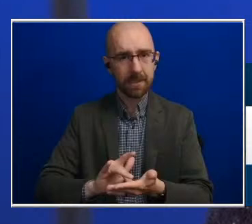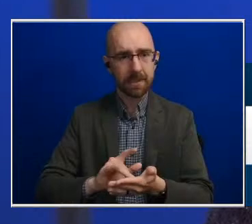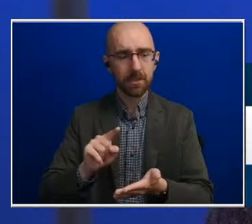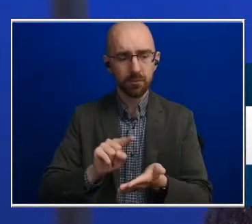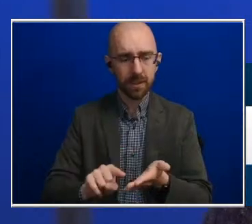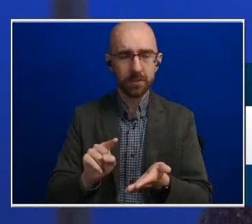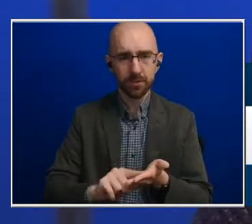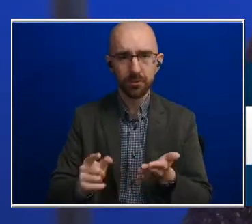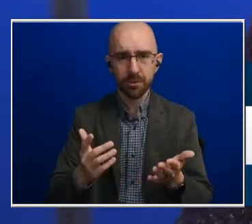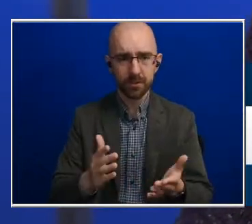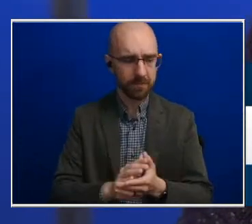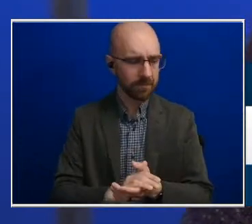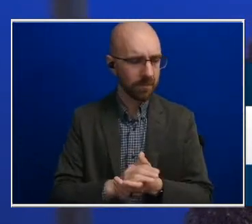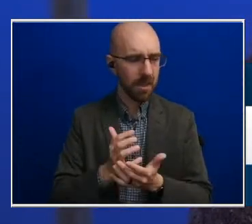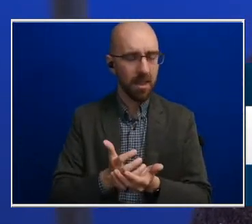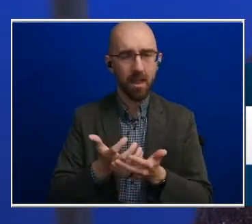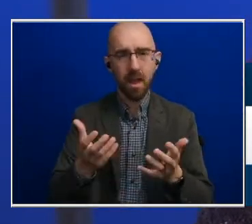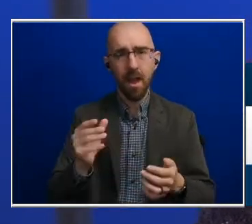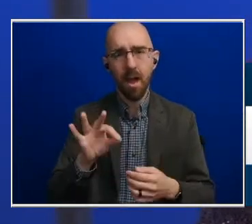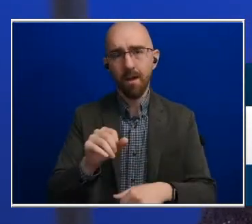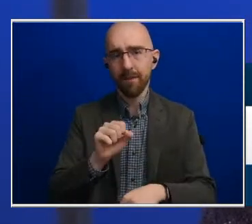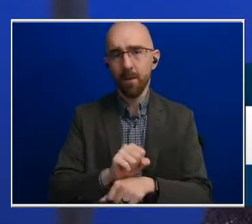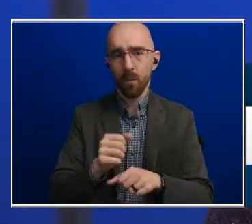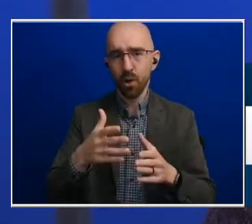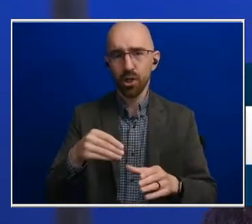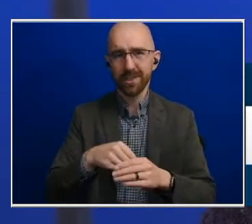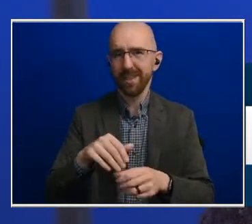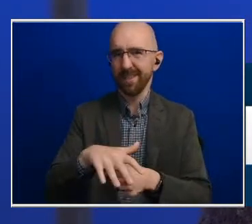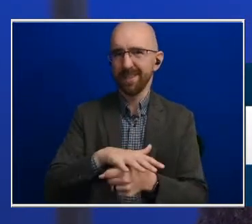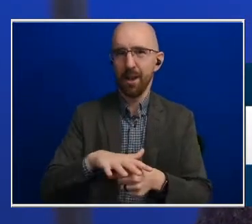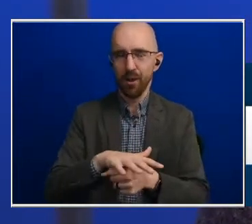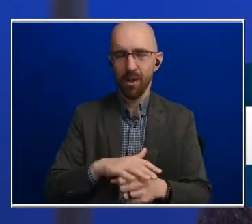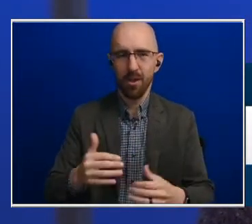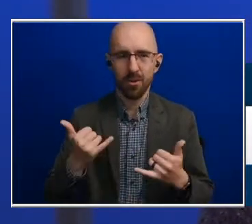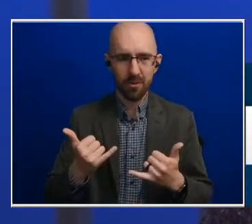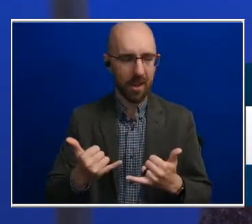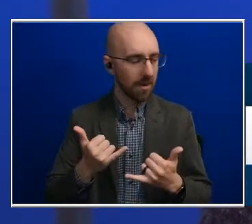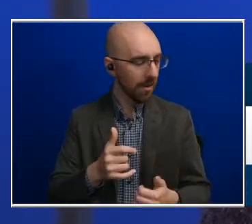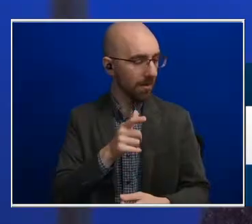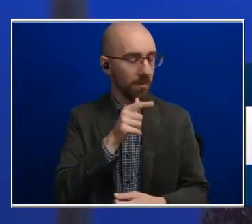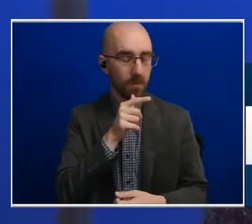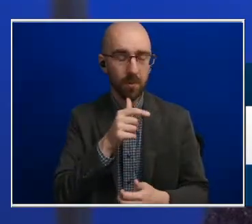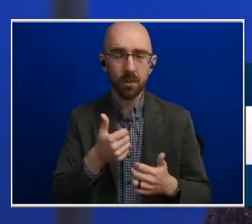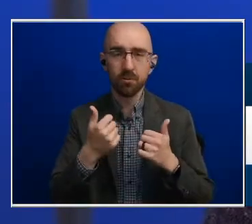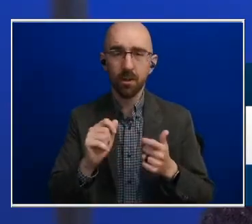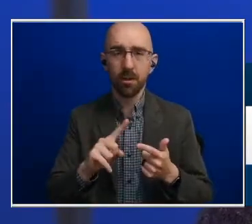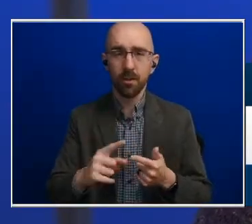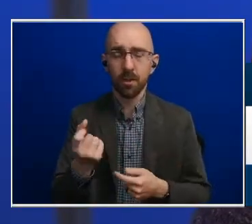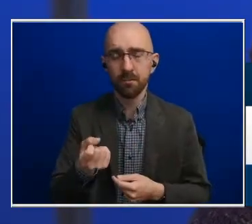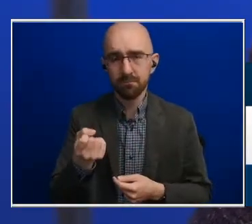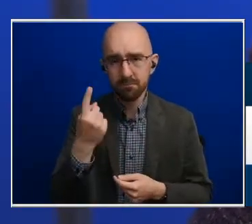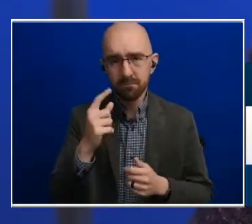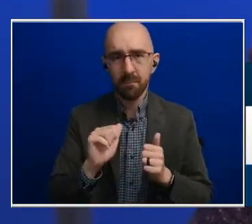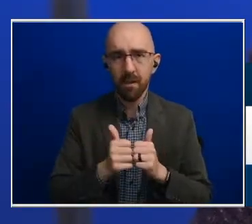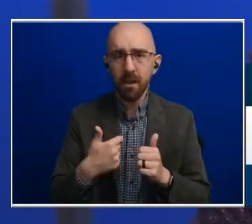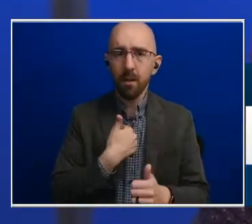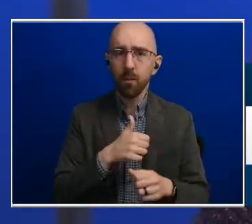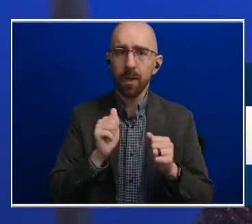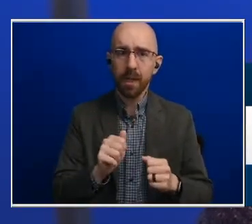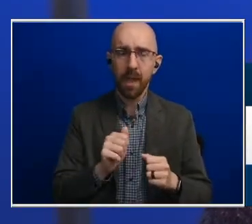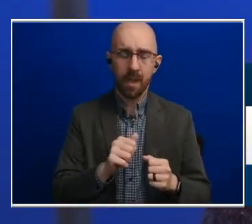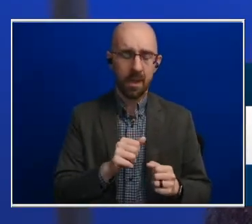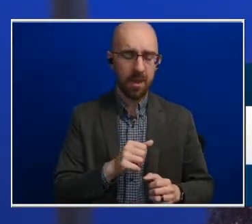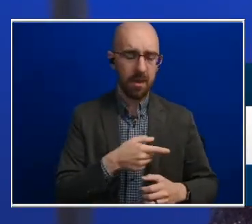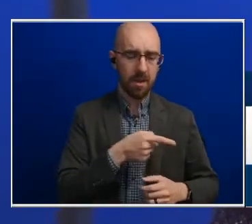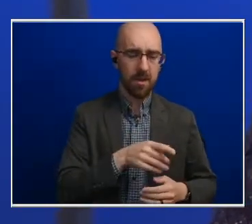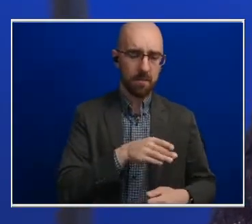lot of workers in this area right now who are trying to understand how we can get from music is just